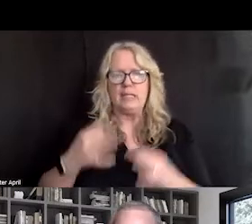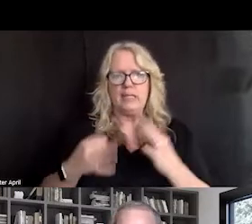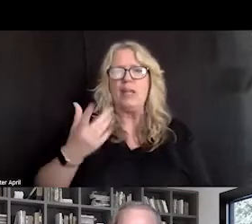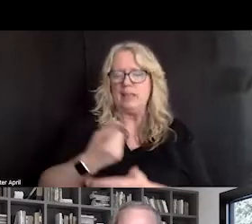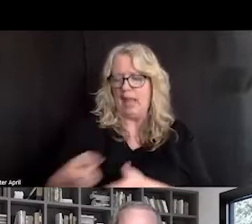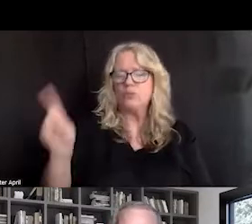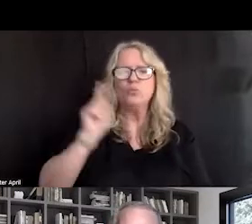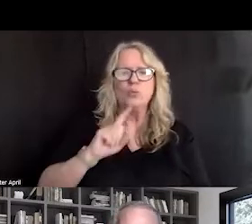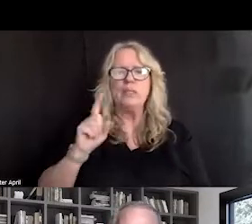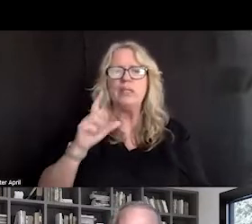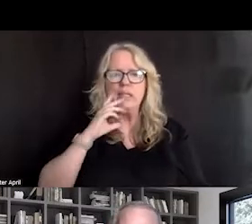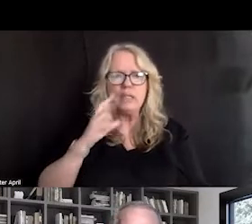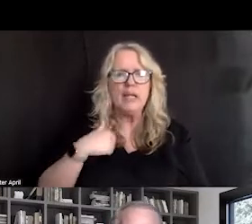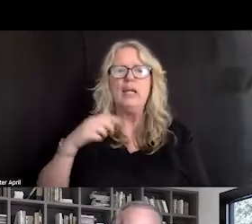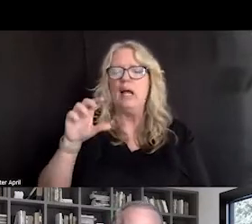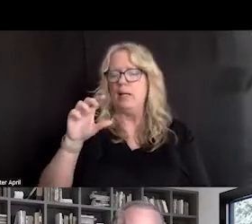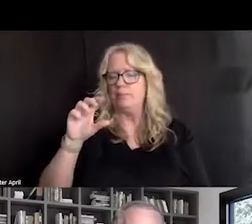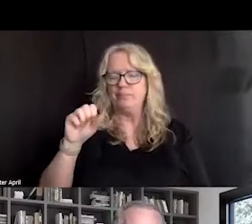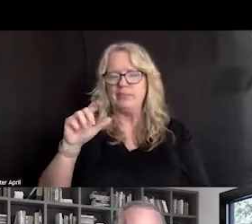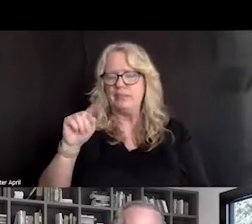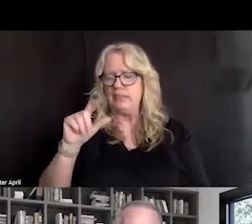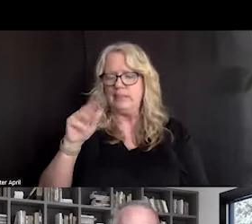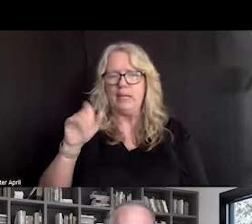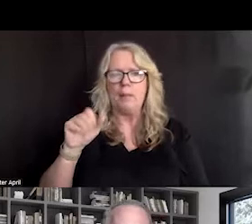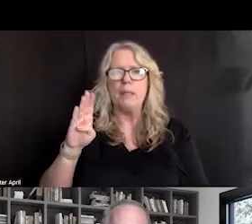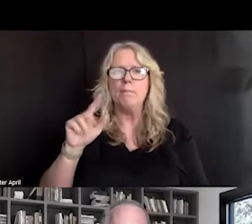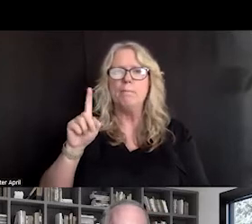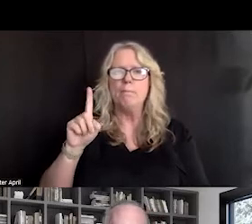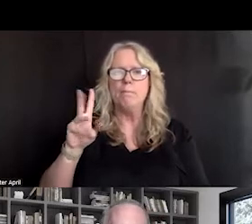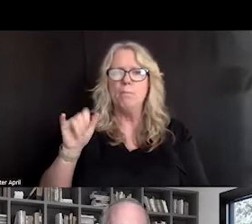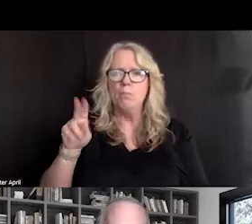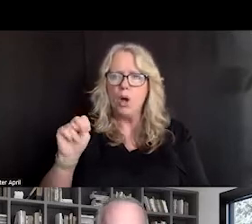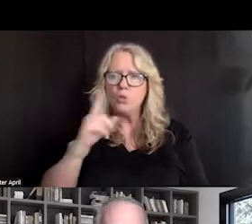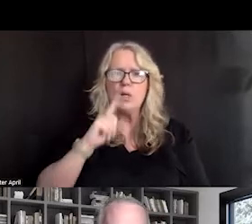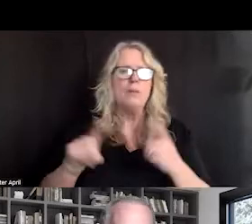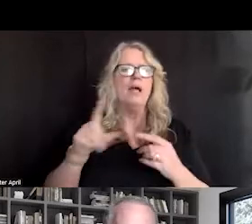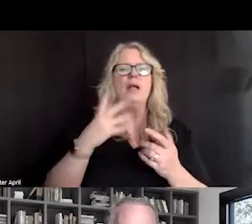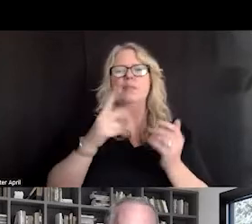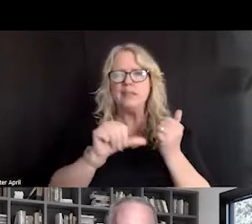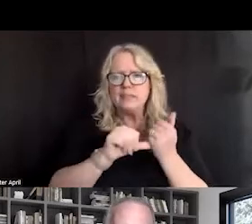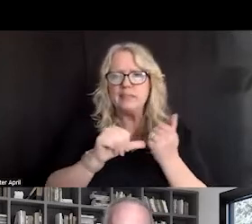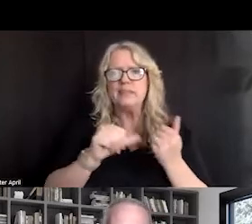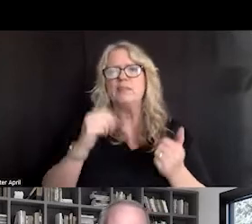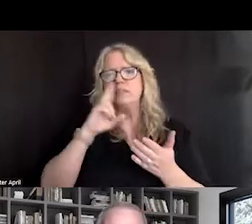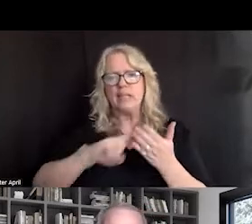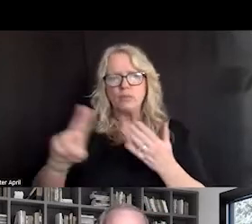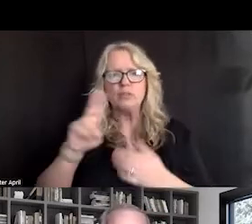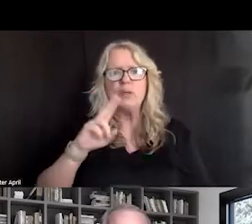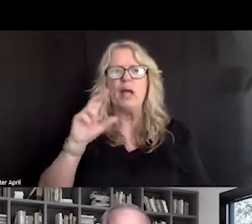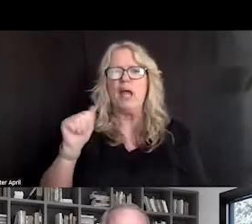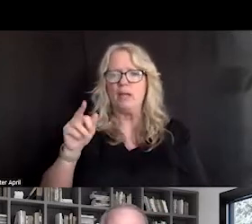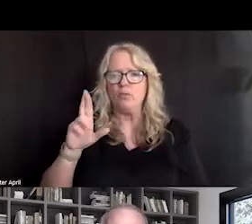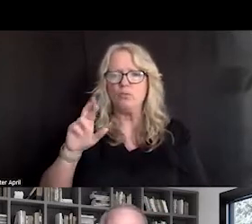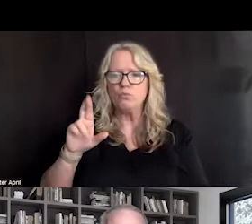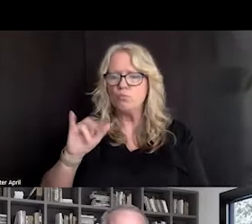week. Senator Tammy Baldwin interviewed Assistant Secretary Delphin Rittman about the readiness of